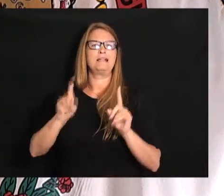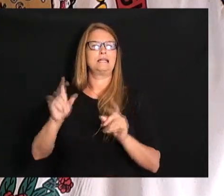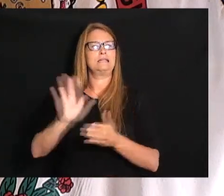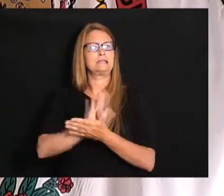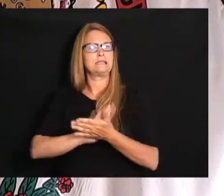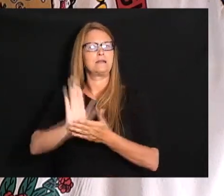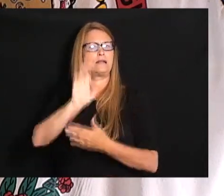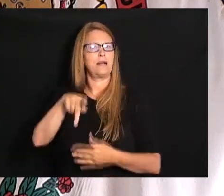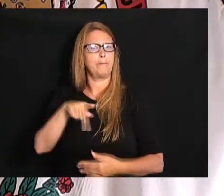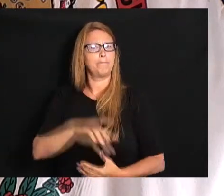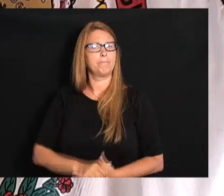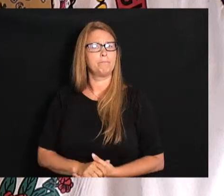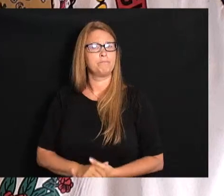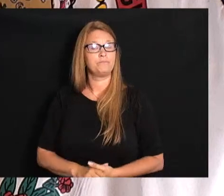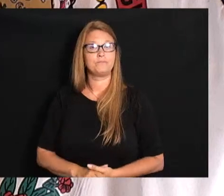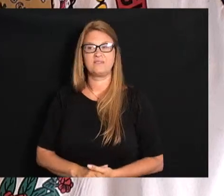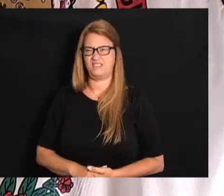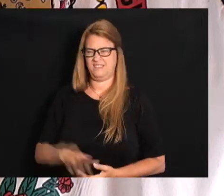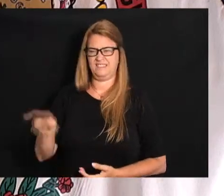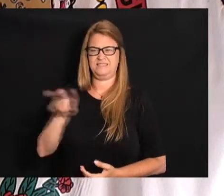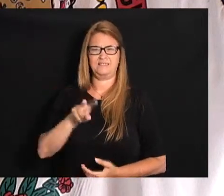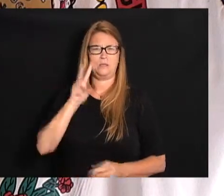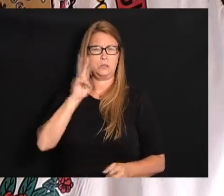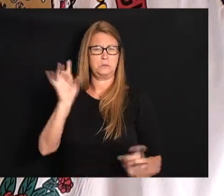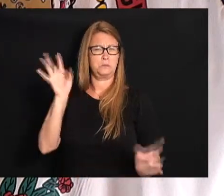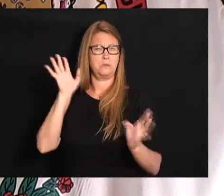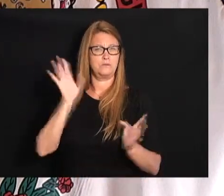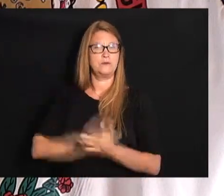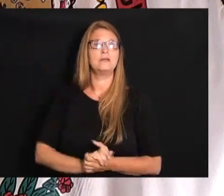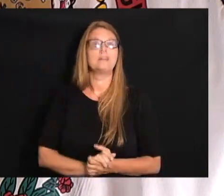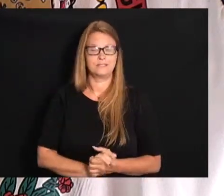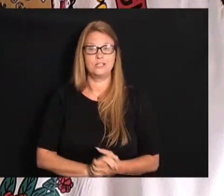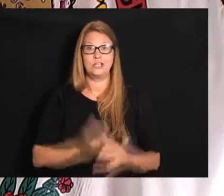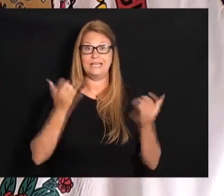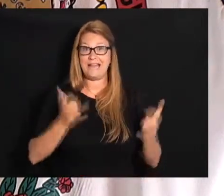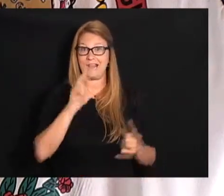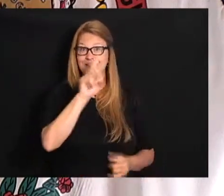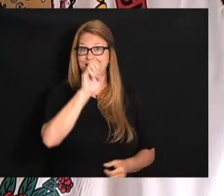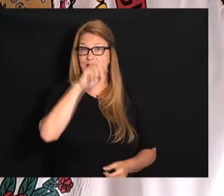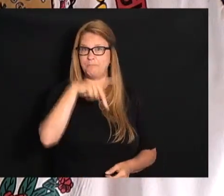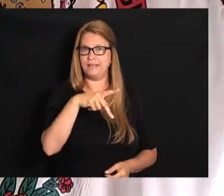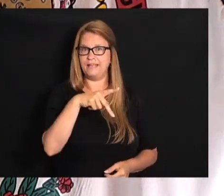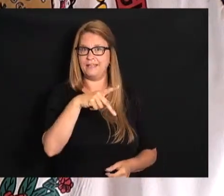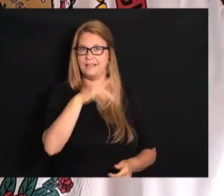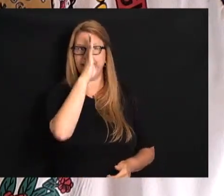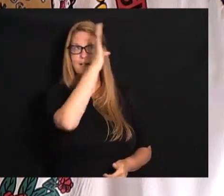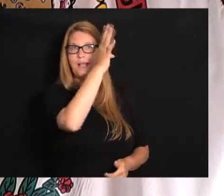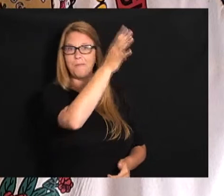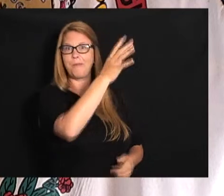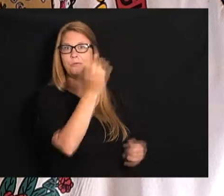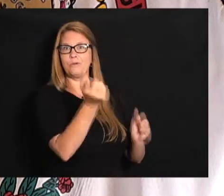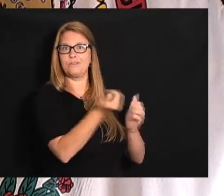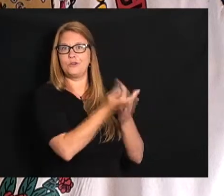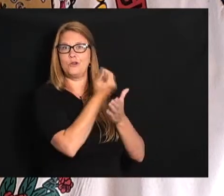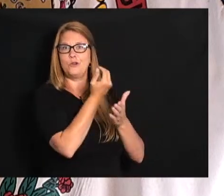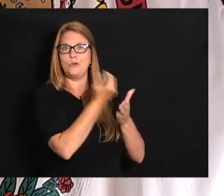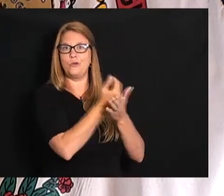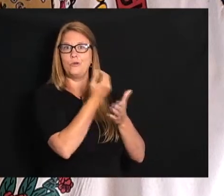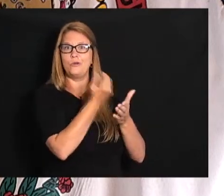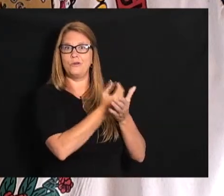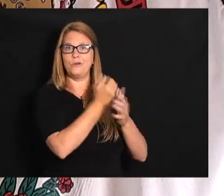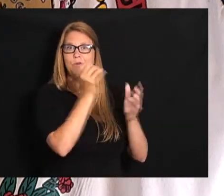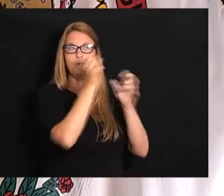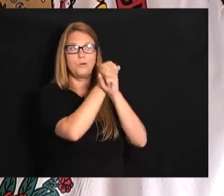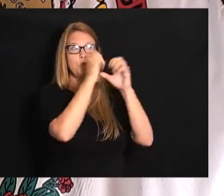now. And it's an eyesore on top of that. So the DEP's come up with a way. way and everything that,